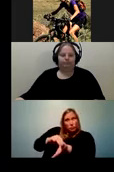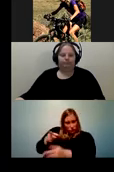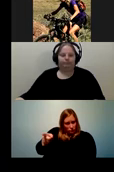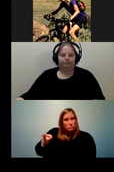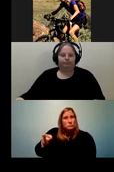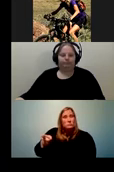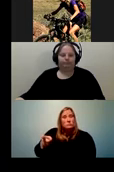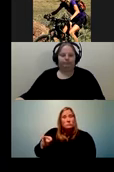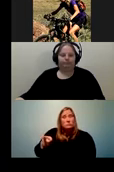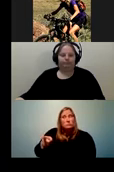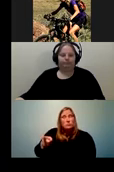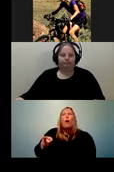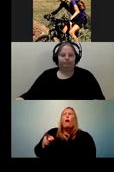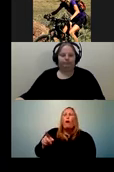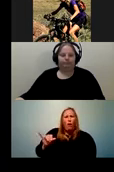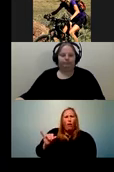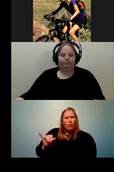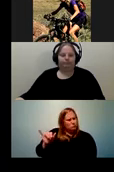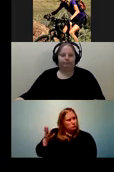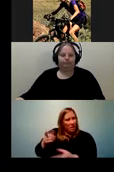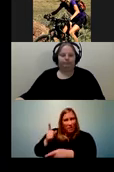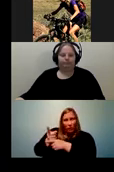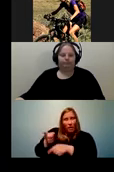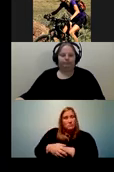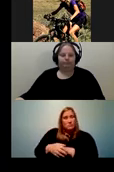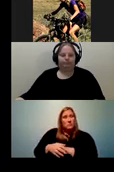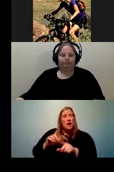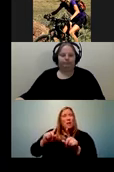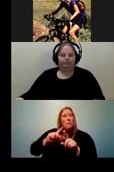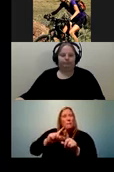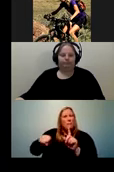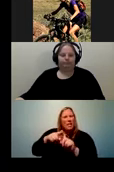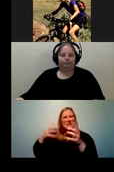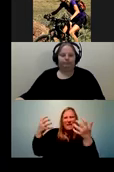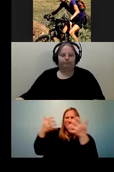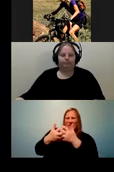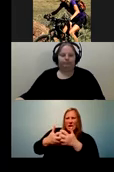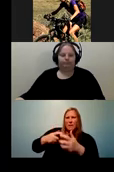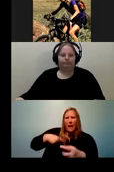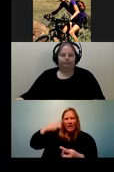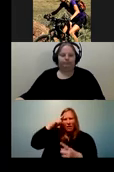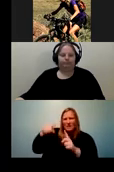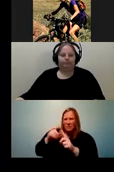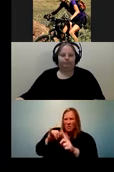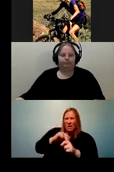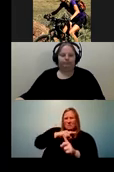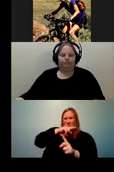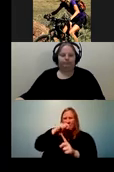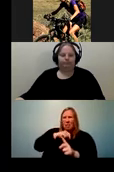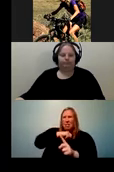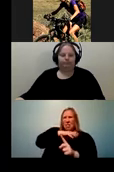doctor. And secondly, it fit with everything I believed in how disgusting this stuff is, right? So,